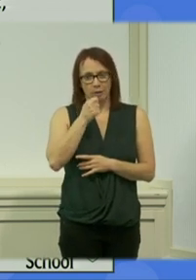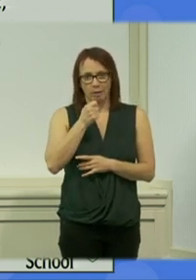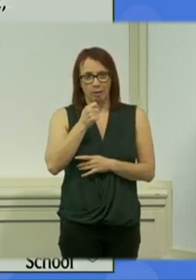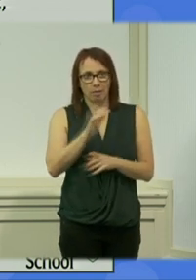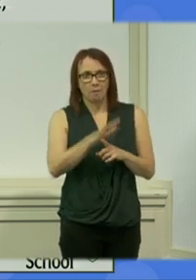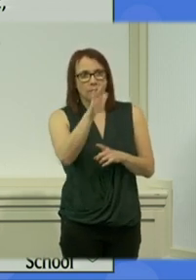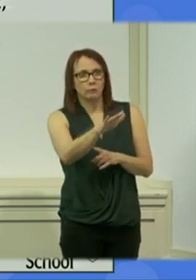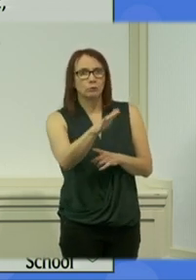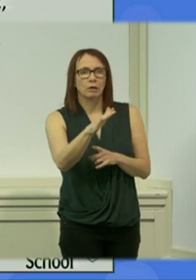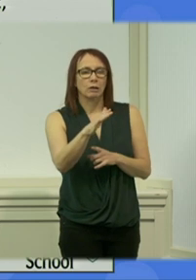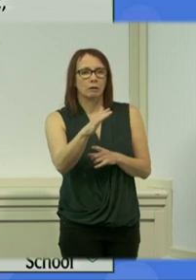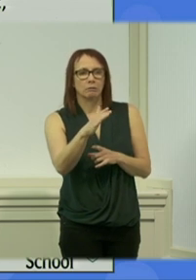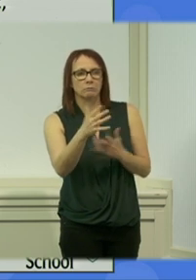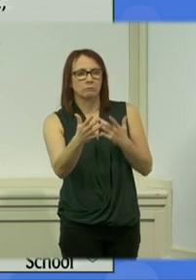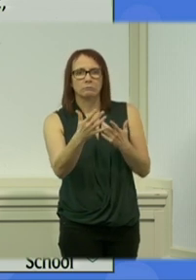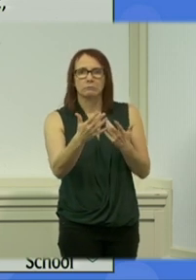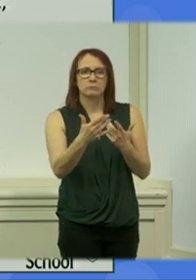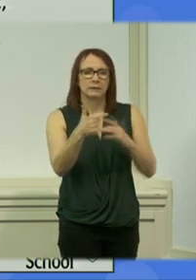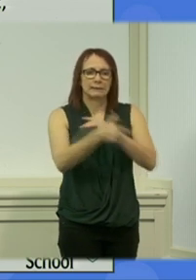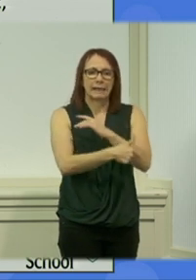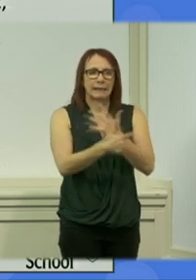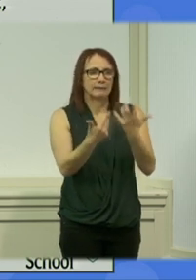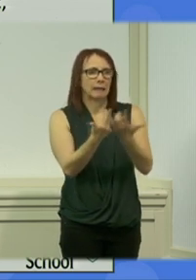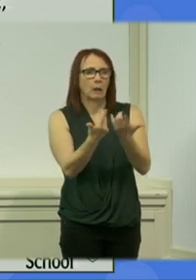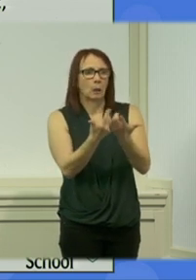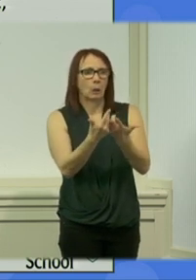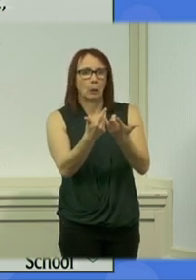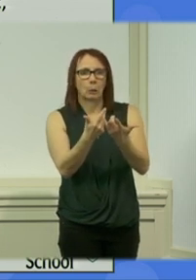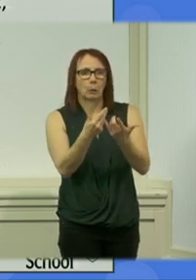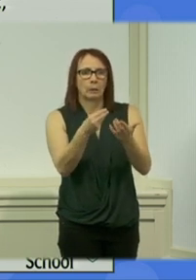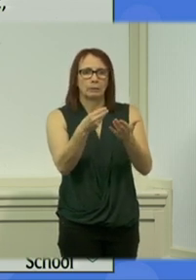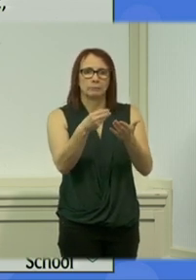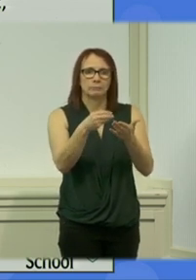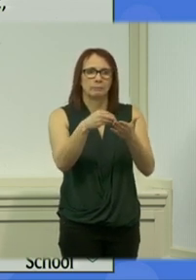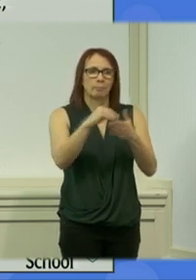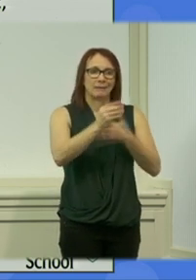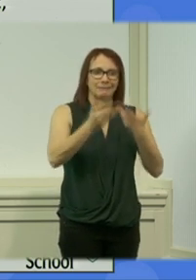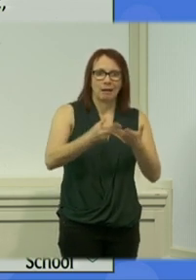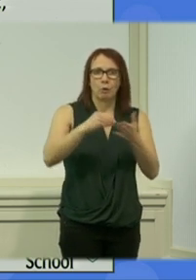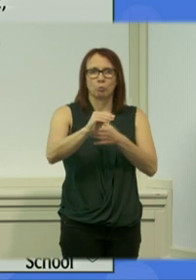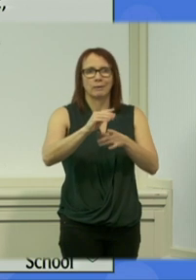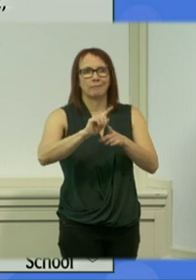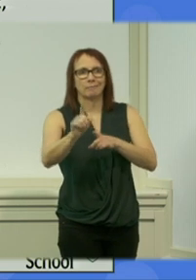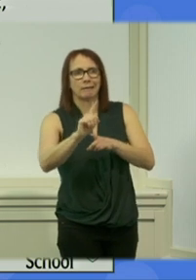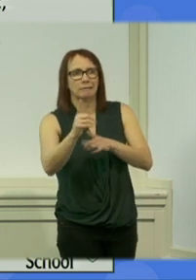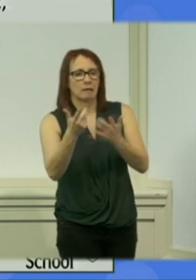much debt, how you organise debt as between paying now and paying later.